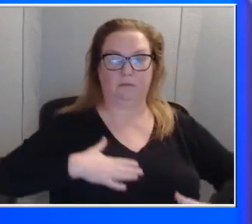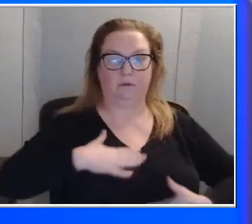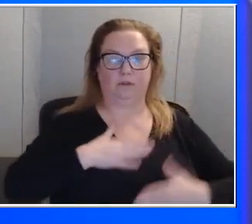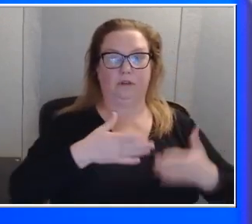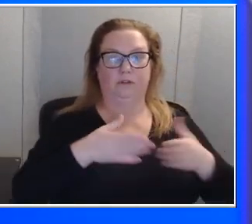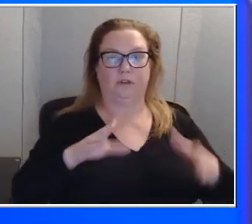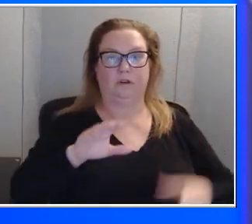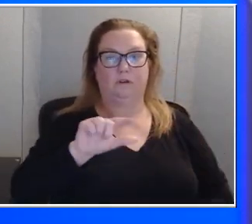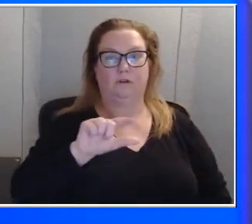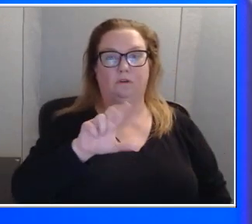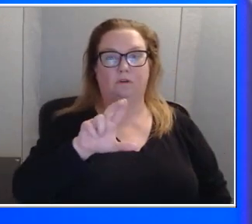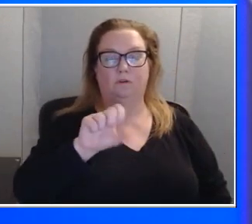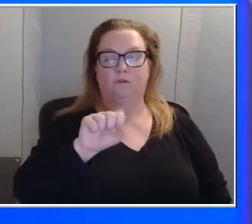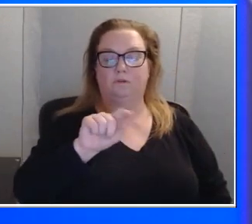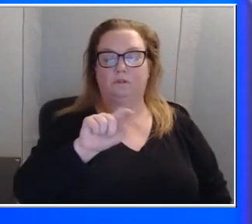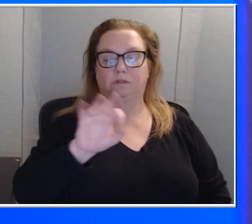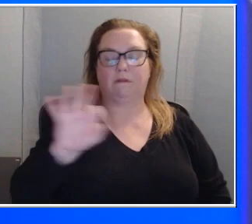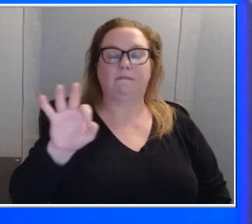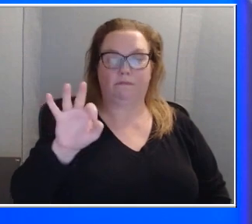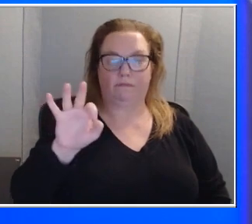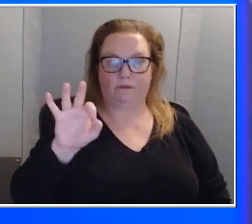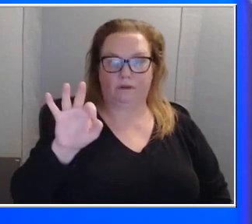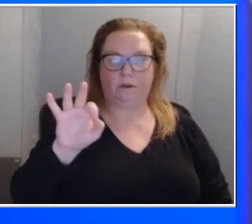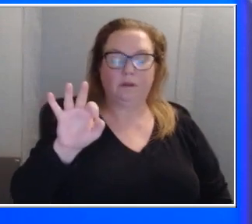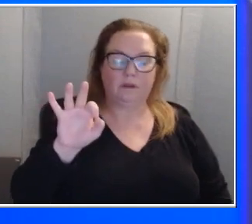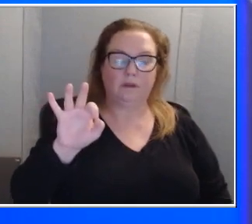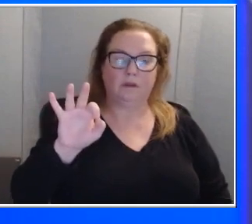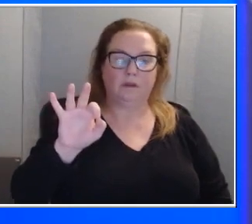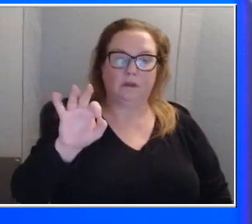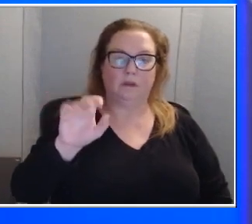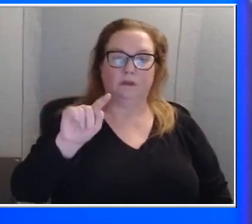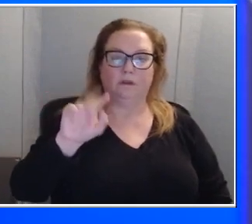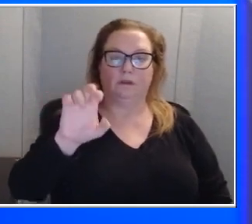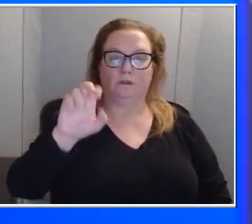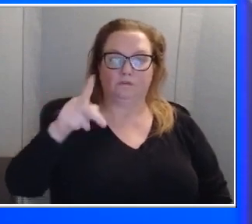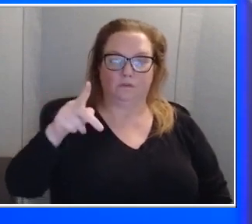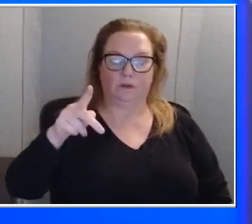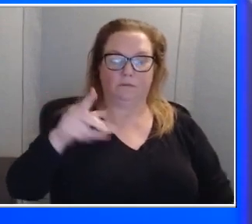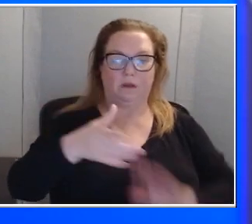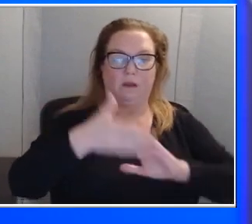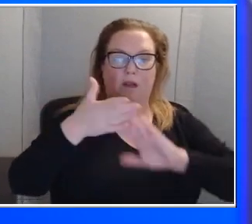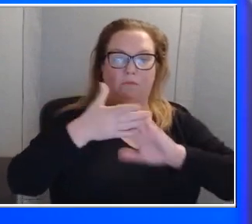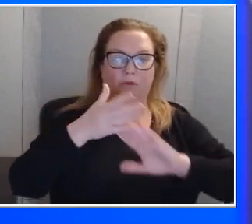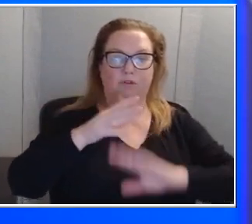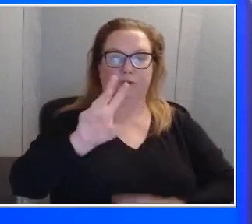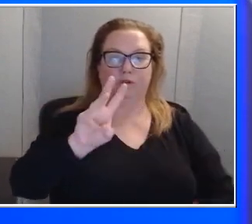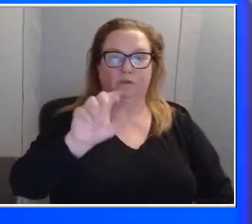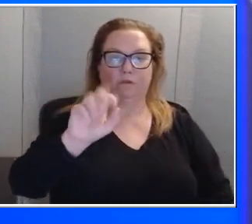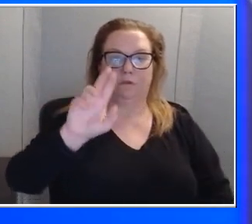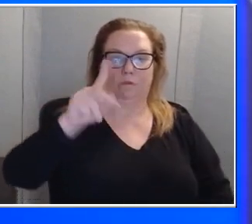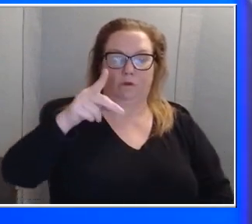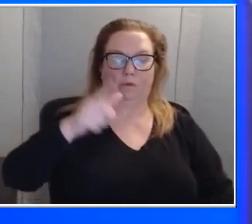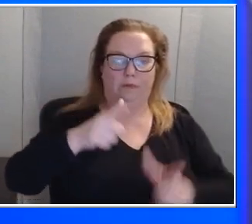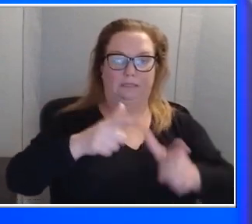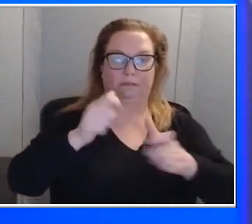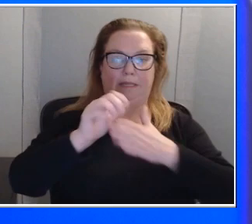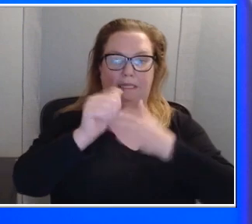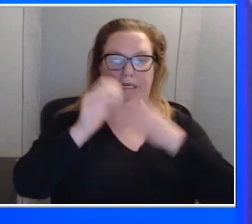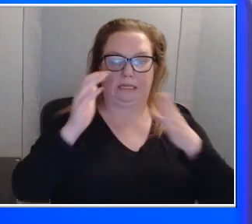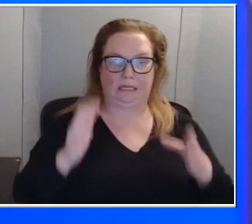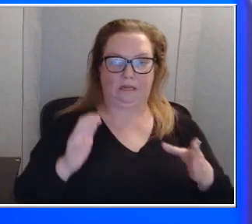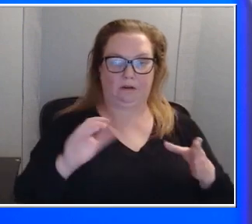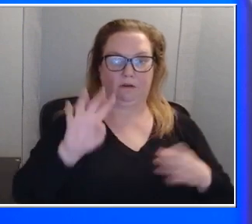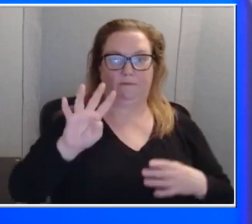Gustav Pernoud, and who was Trump's Operation Warp Speed leader, four-star